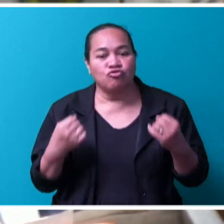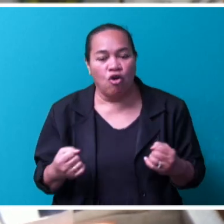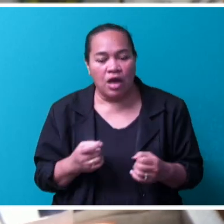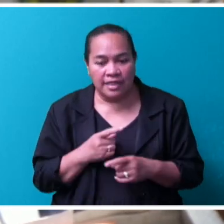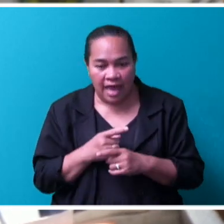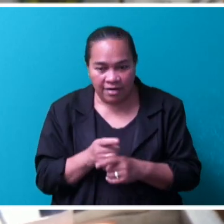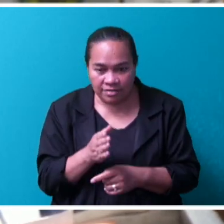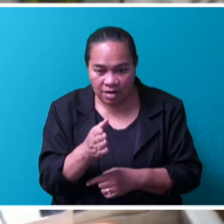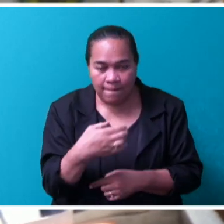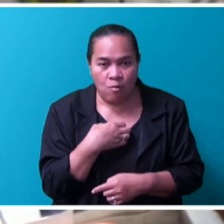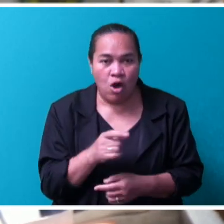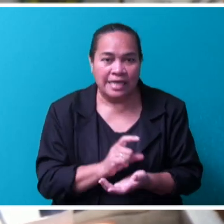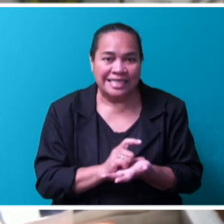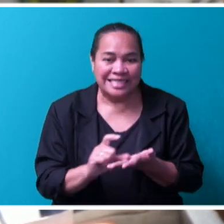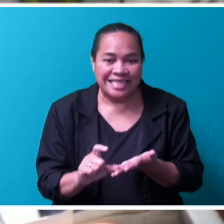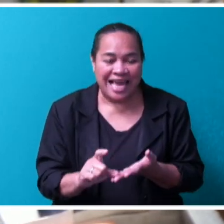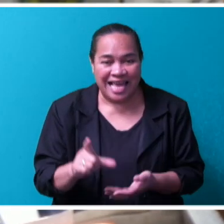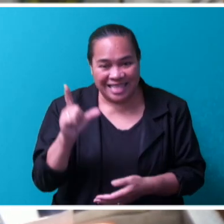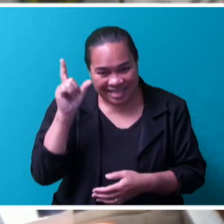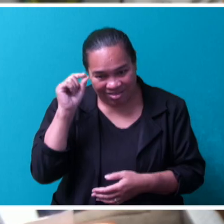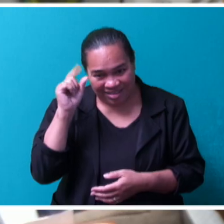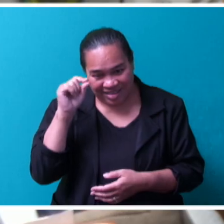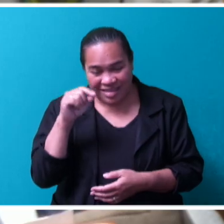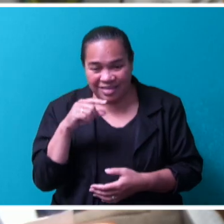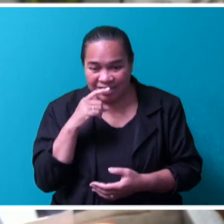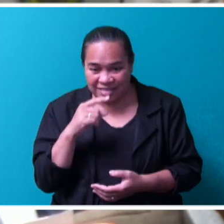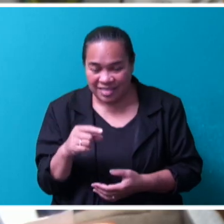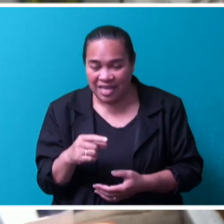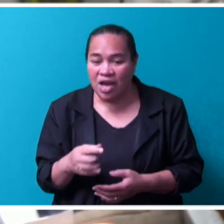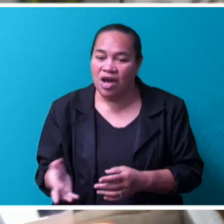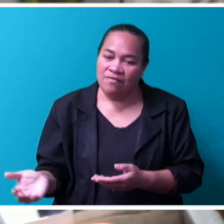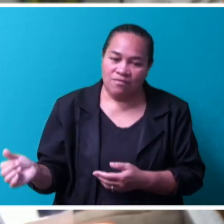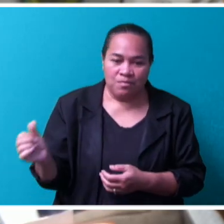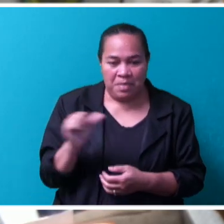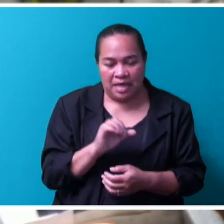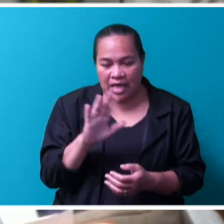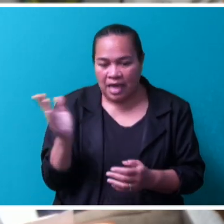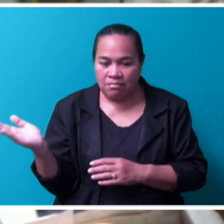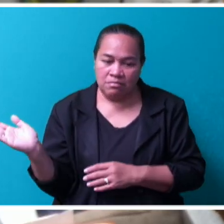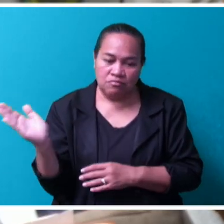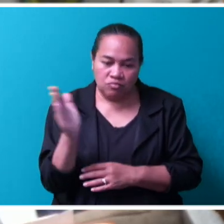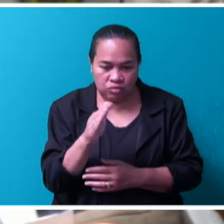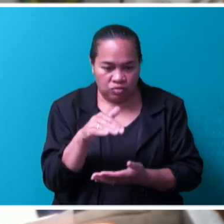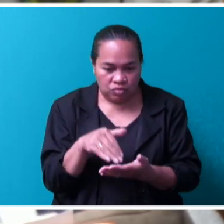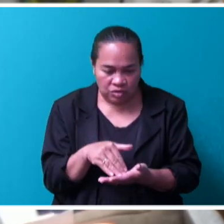clearer, and the iTaukei voice has been firmly returned to the center of national development.